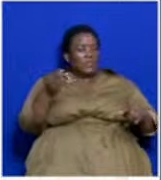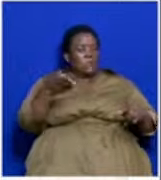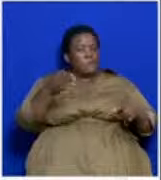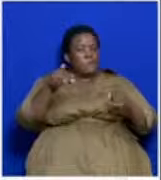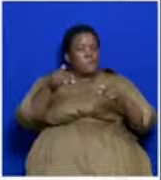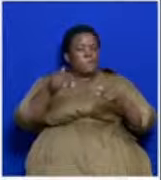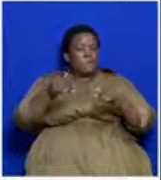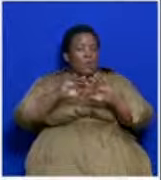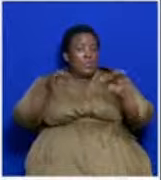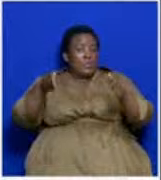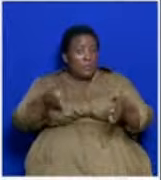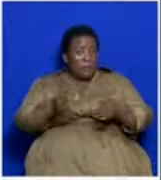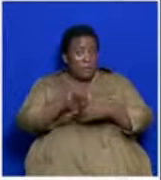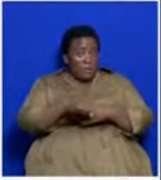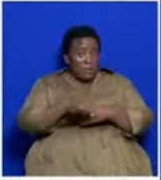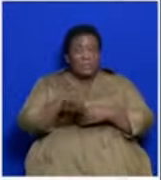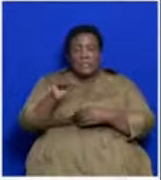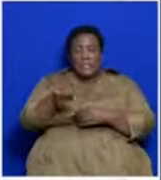Yes.